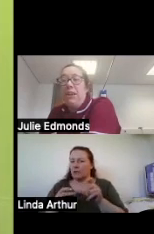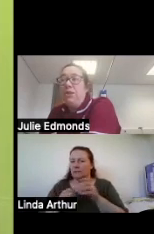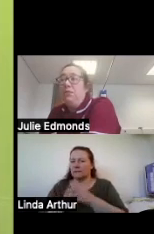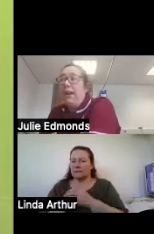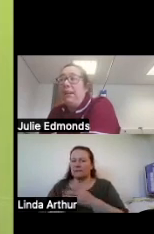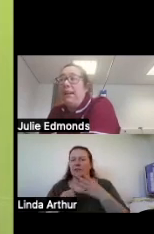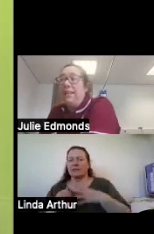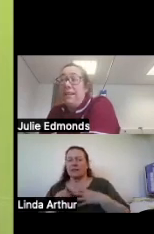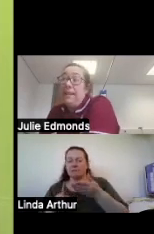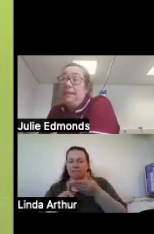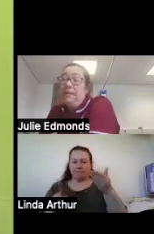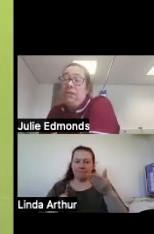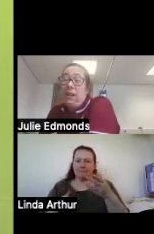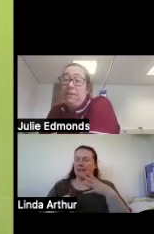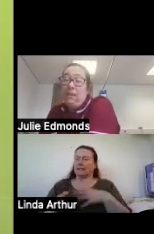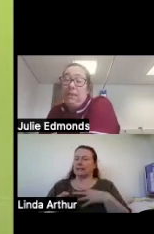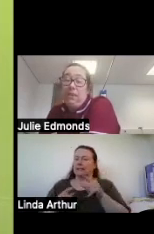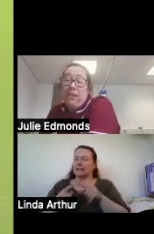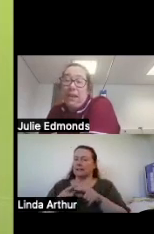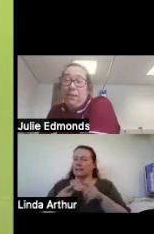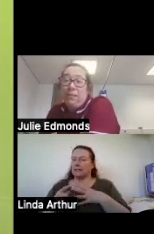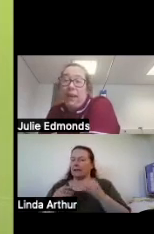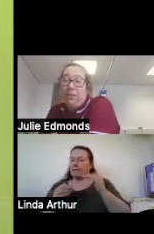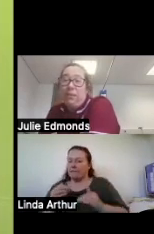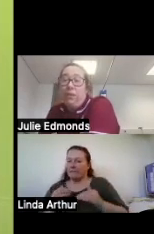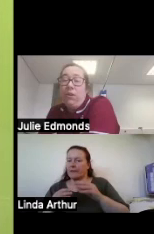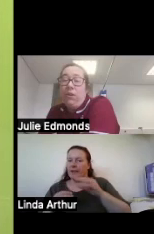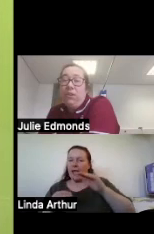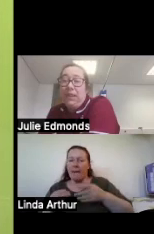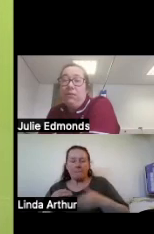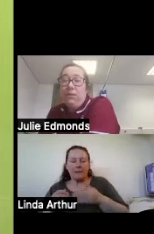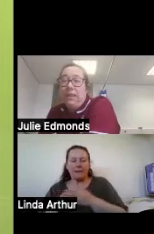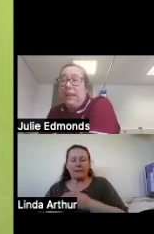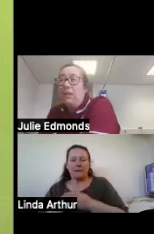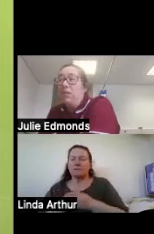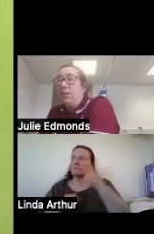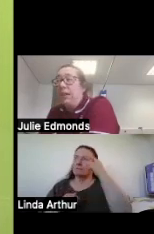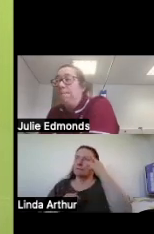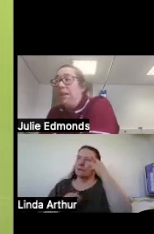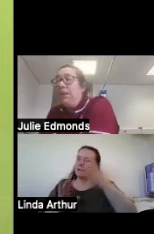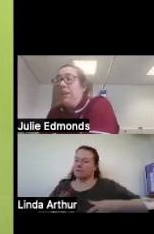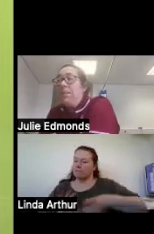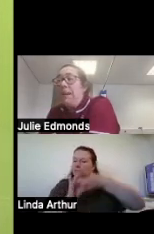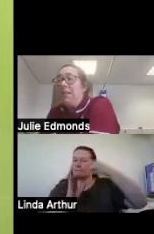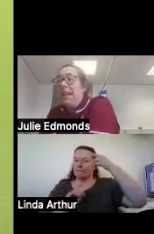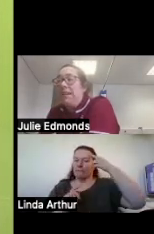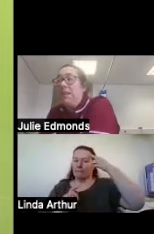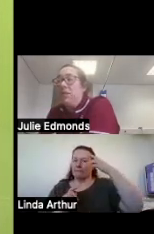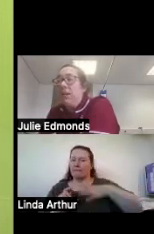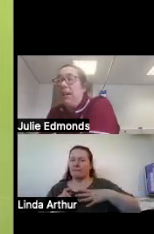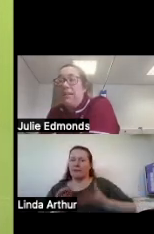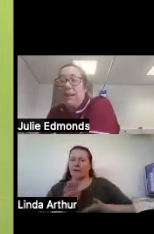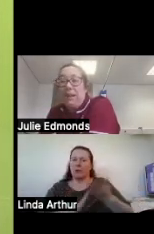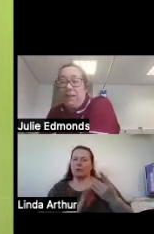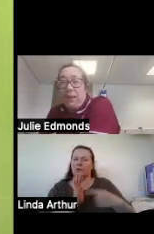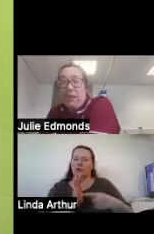first step is you need to recognize the need that you need to empty your bladder. So the signals need to get to your brain. You need to be able to get to the